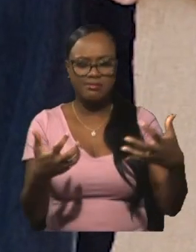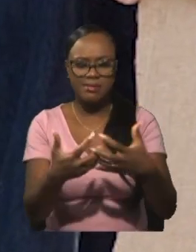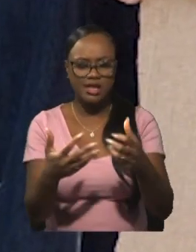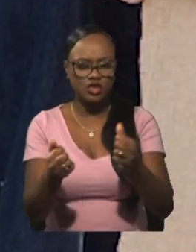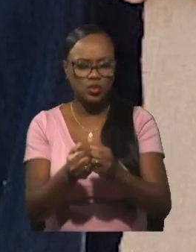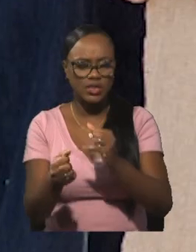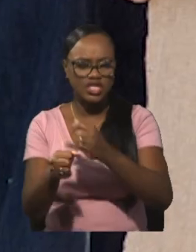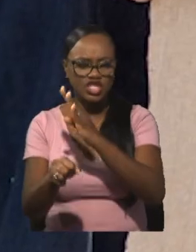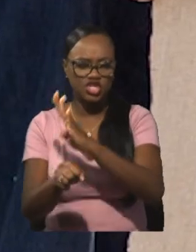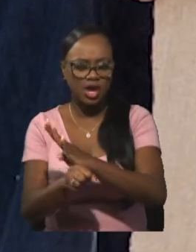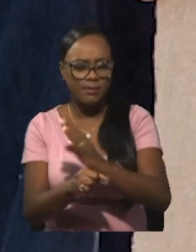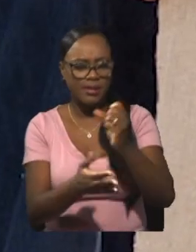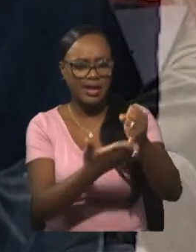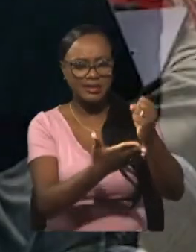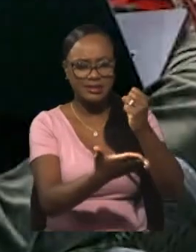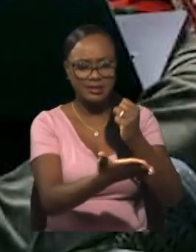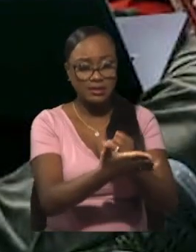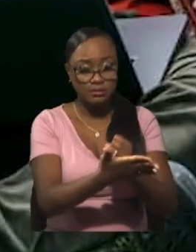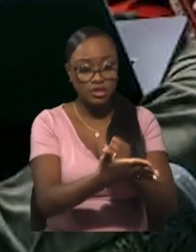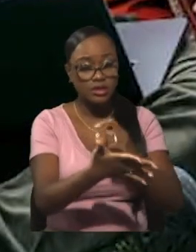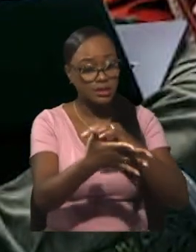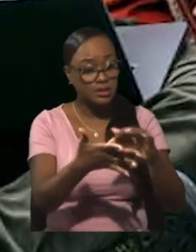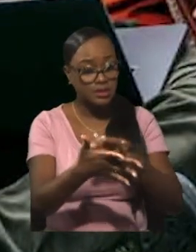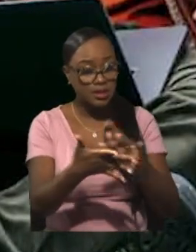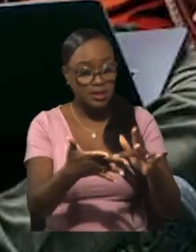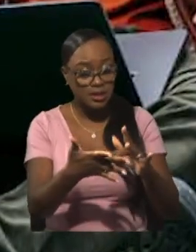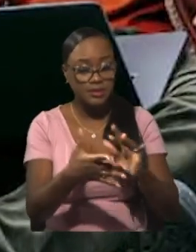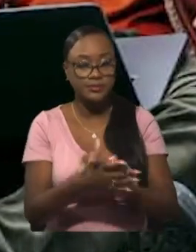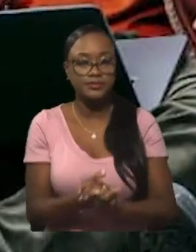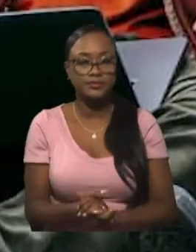received, subjects being studied, and the jobs needed.